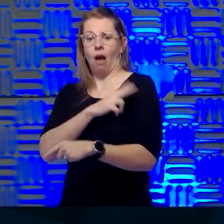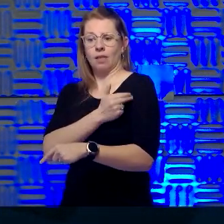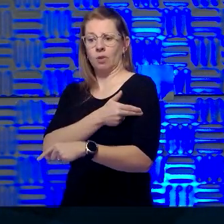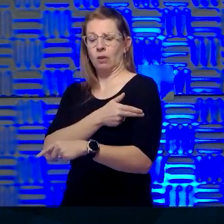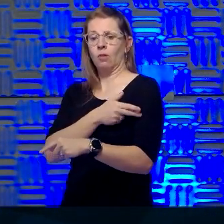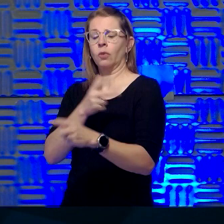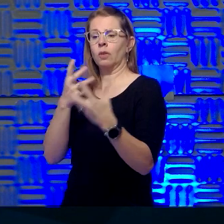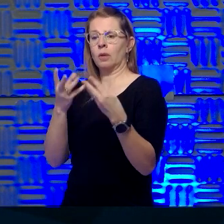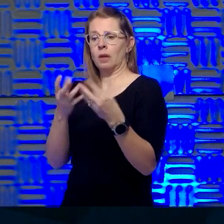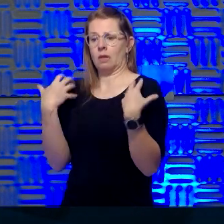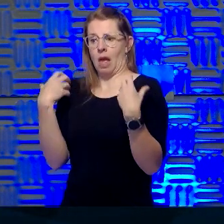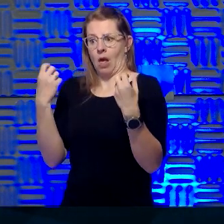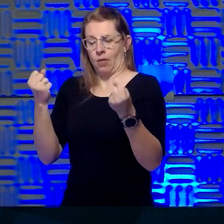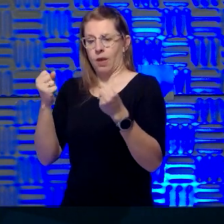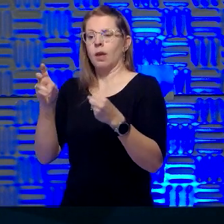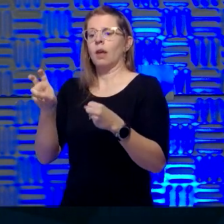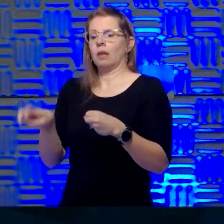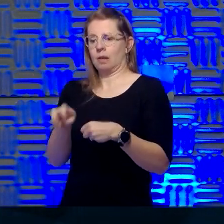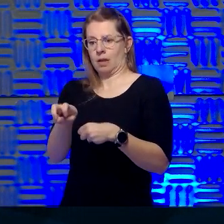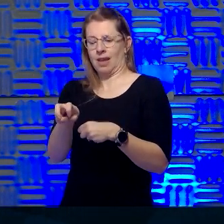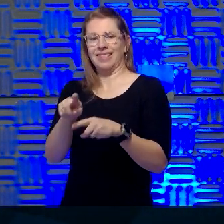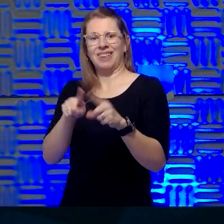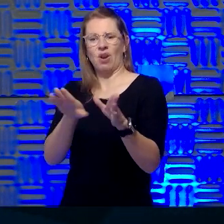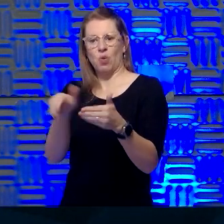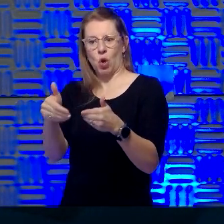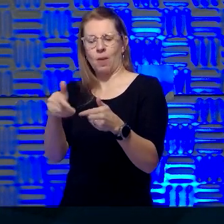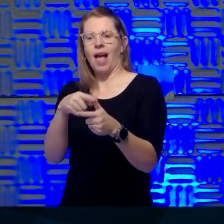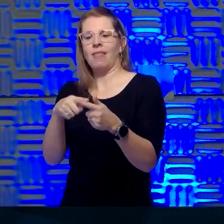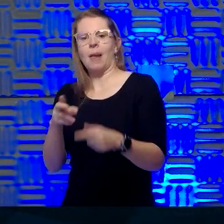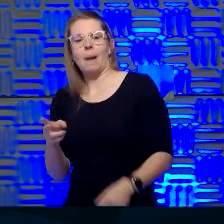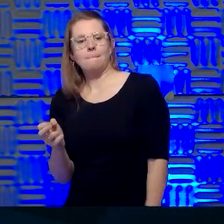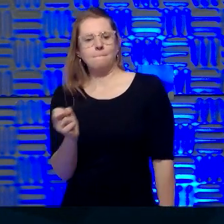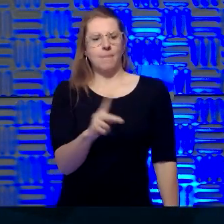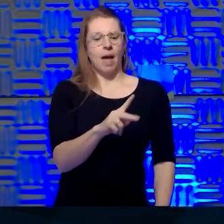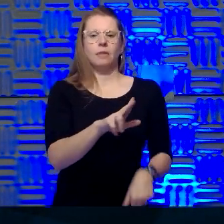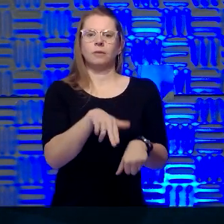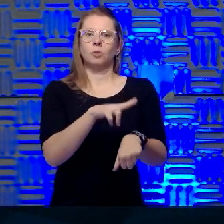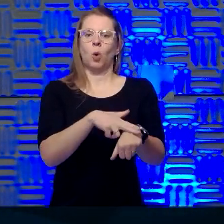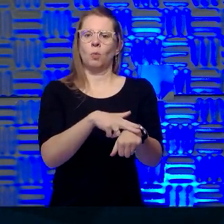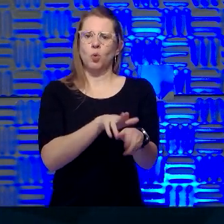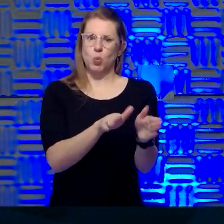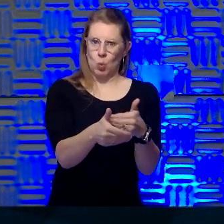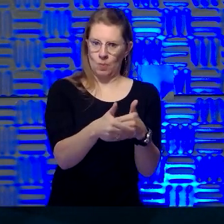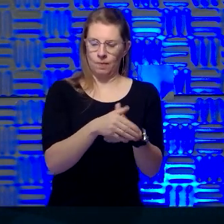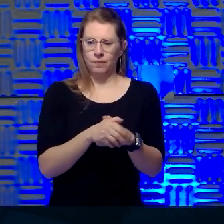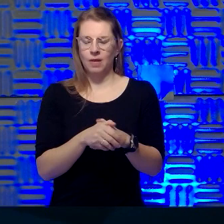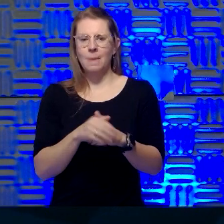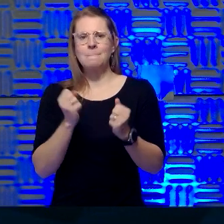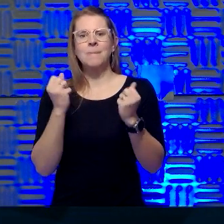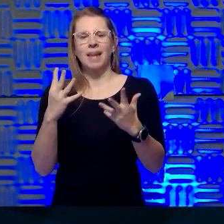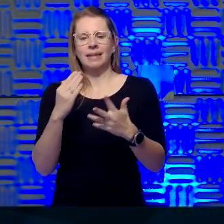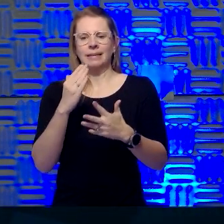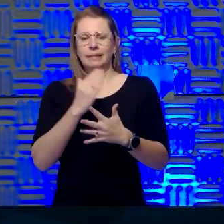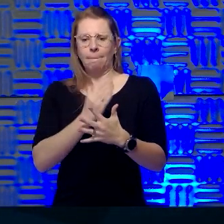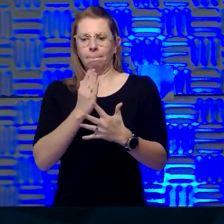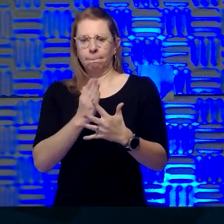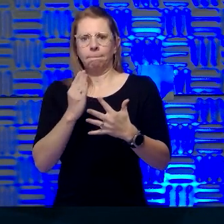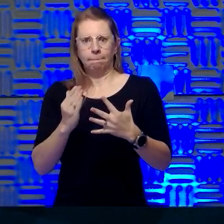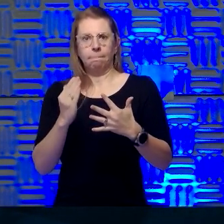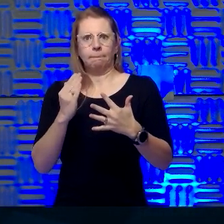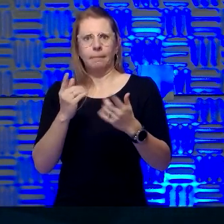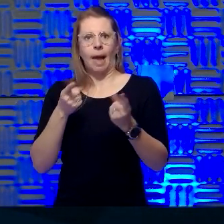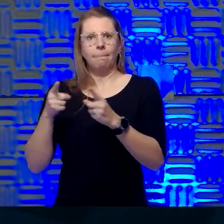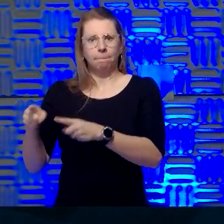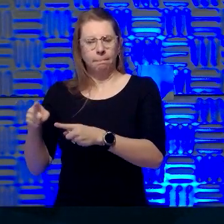symptoms. And then they get to return to their regular room. So there are lots and lots of steps happening here to ensure that the residents